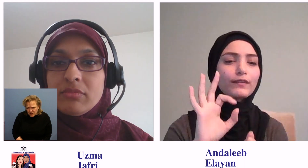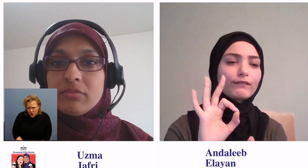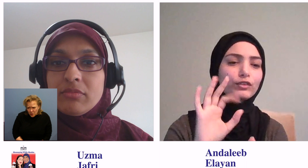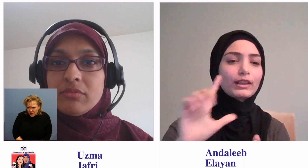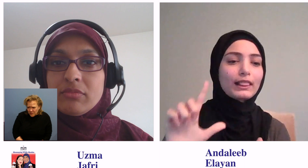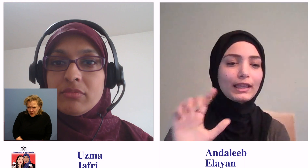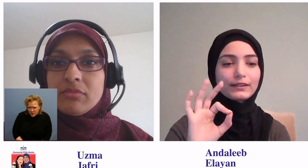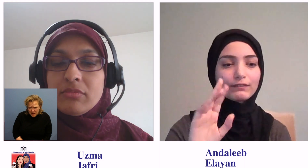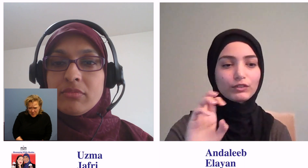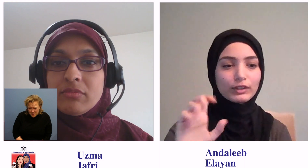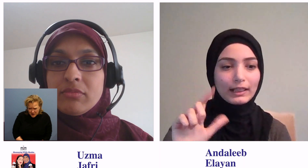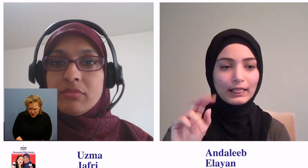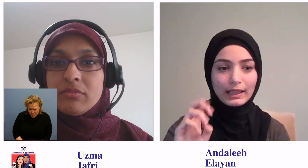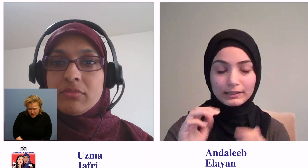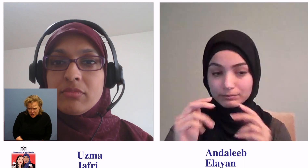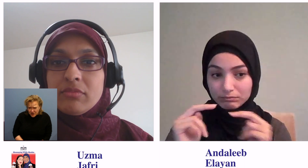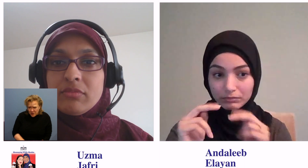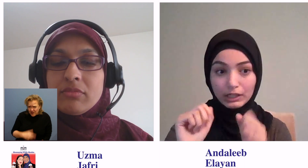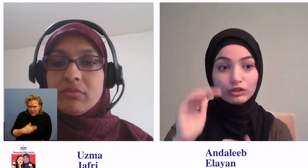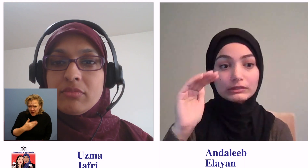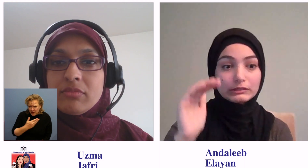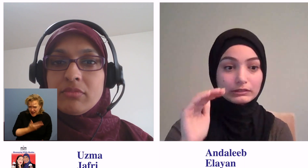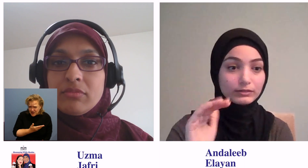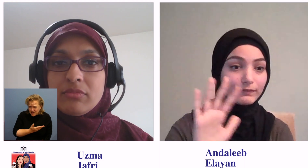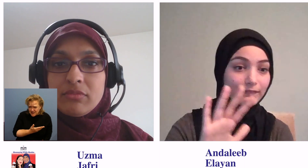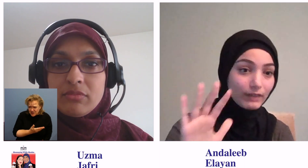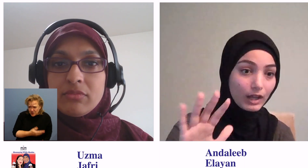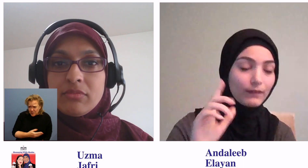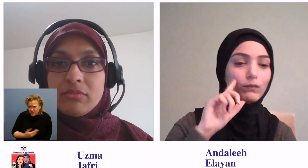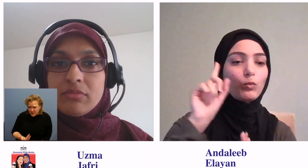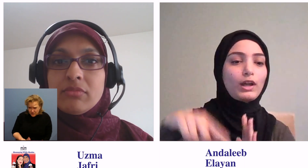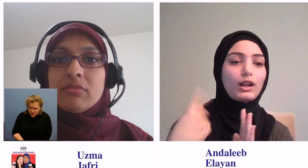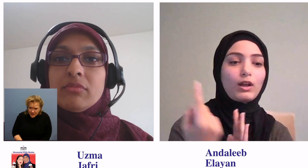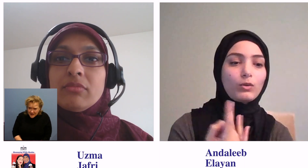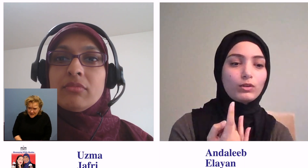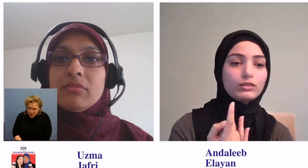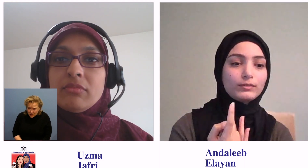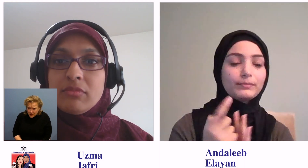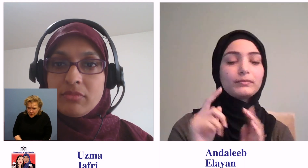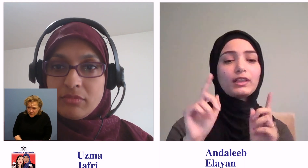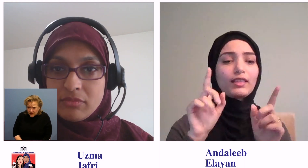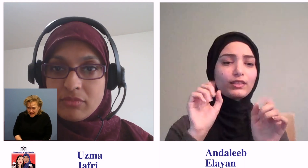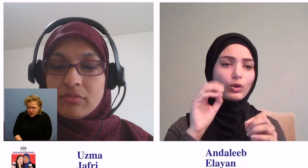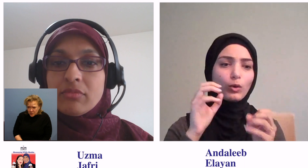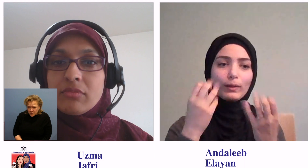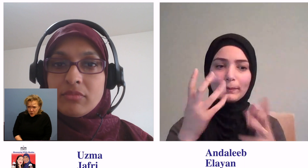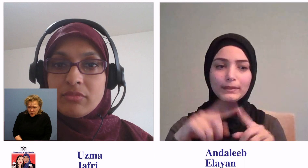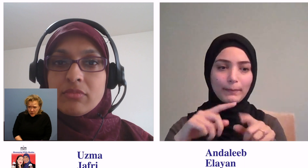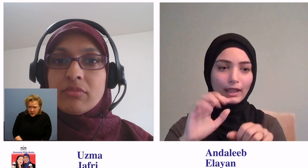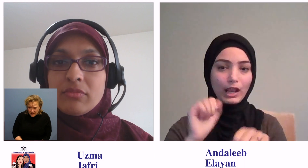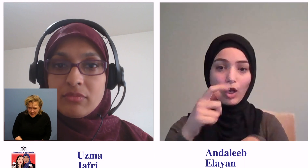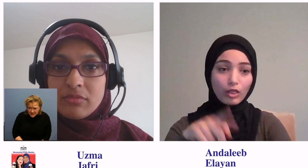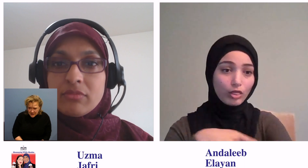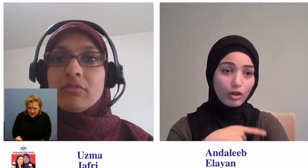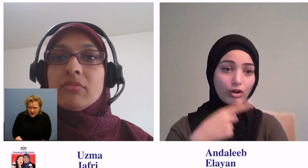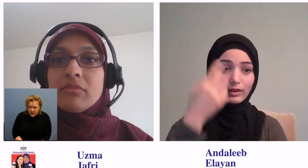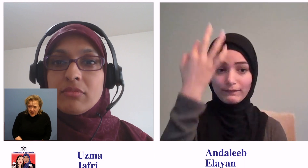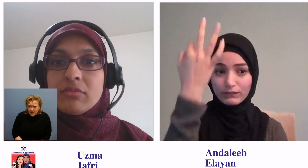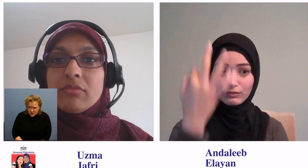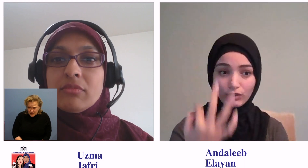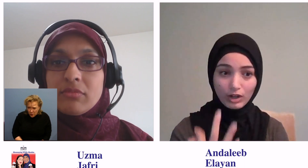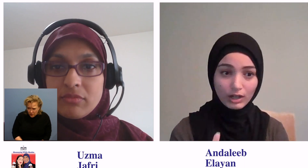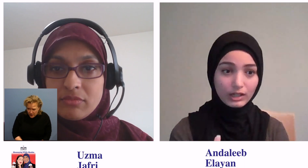you know, you can maybe negotiate. You have both agency interpreters and freelance interpreters. Freelance interpreters work for a little less